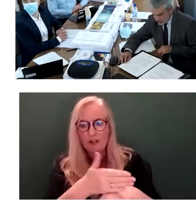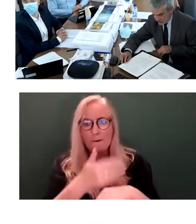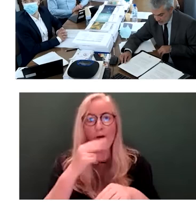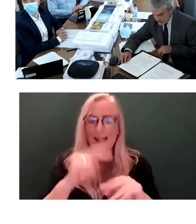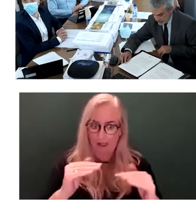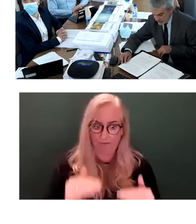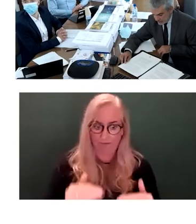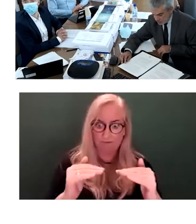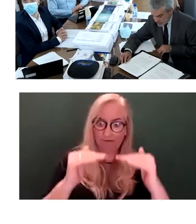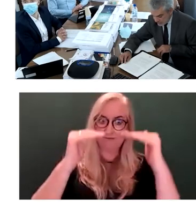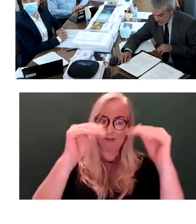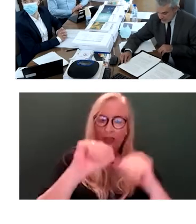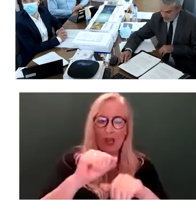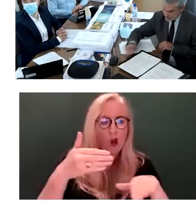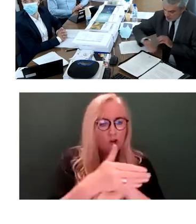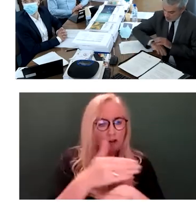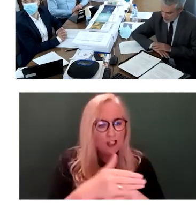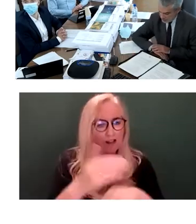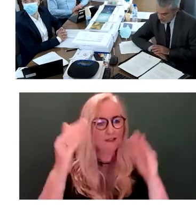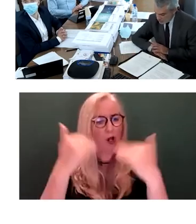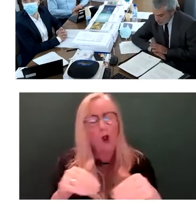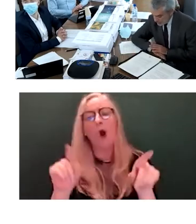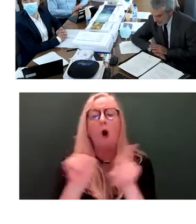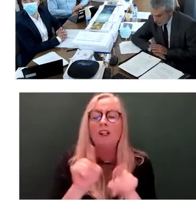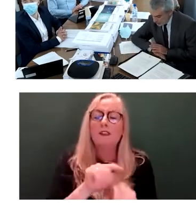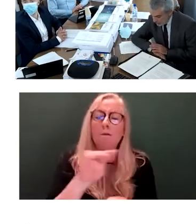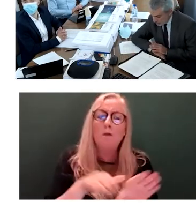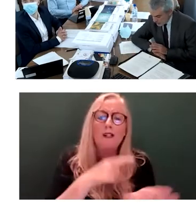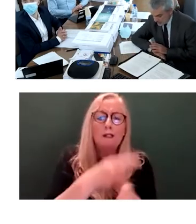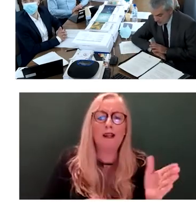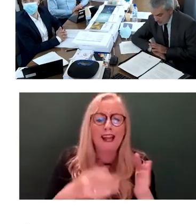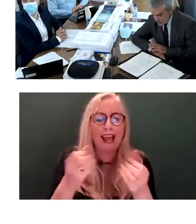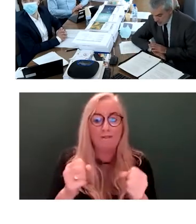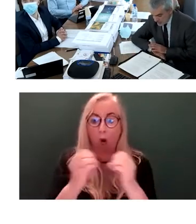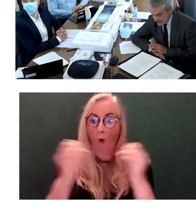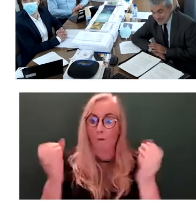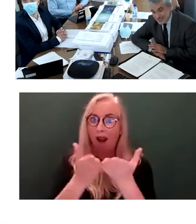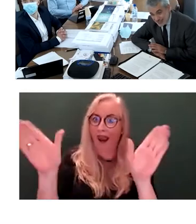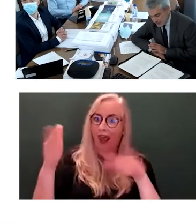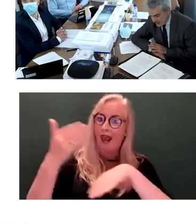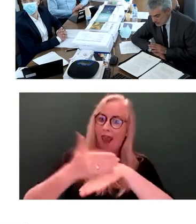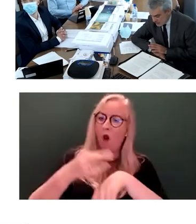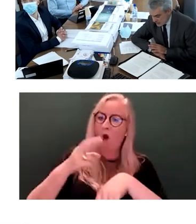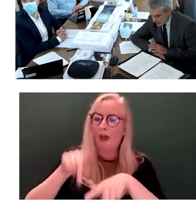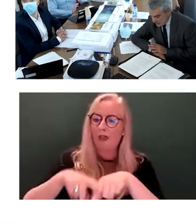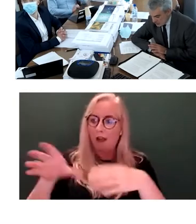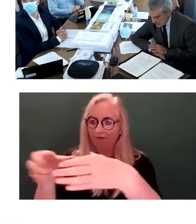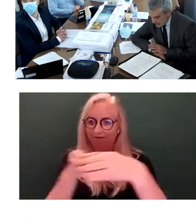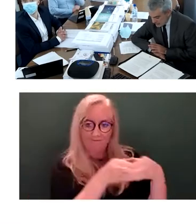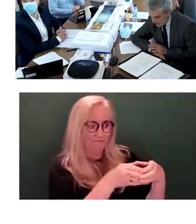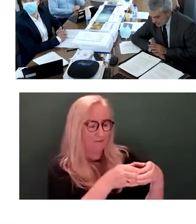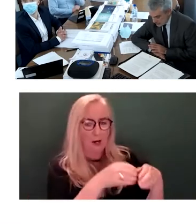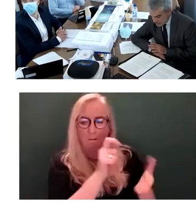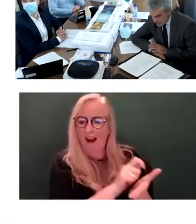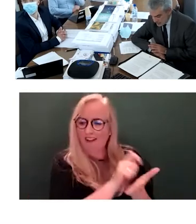on their career. The objective is for people with disability to work in an open labor market rather than in a segregated labor market with